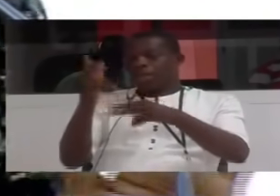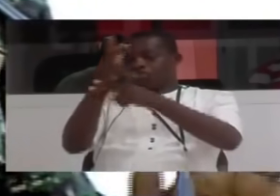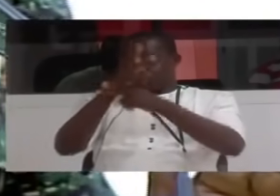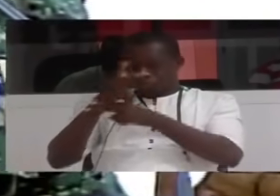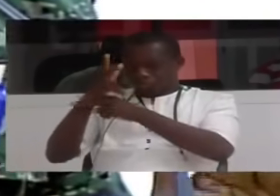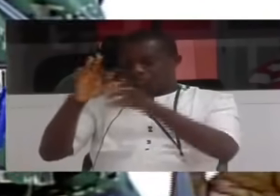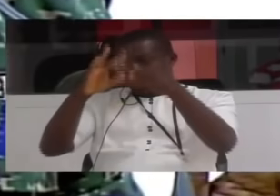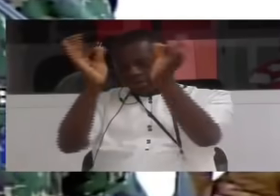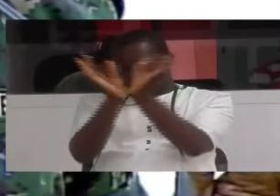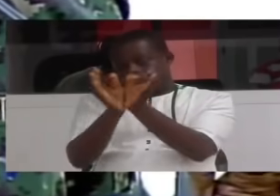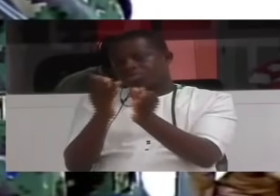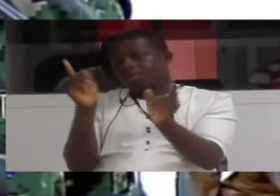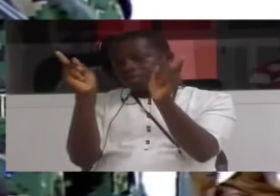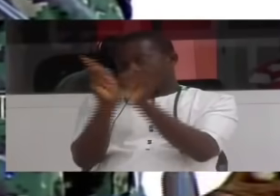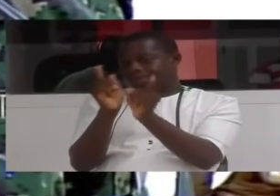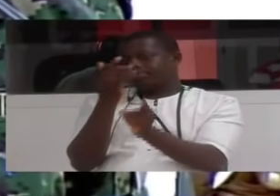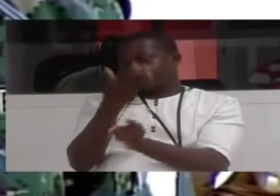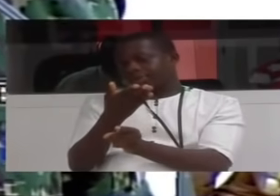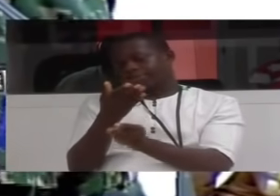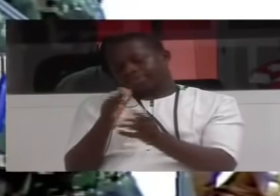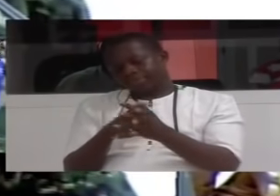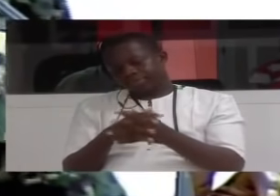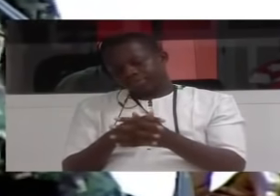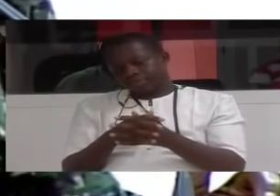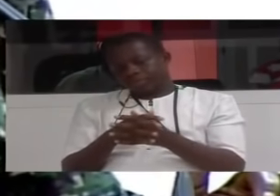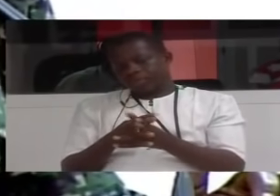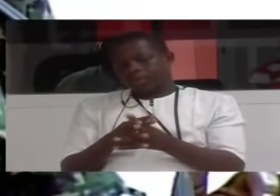When I got into the patrol team, I found that there.